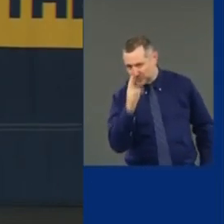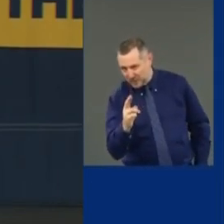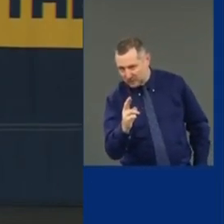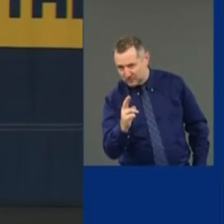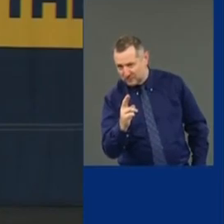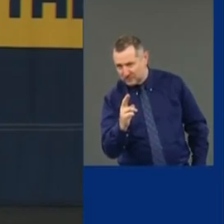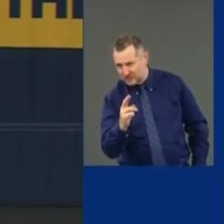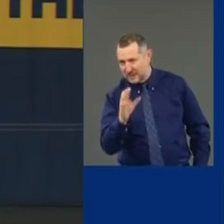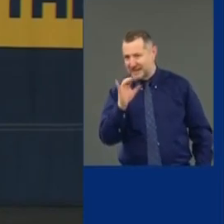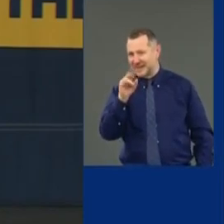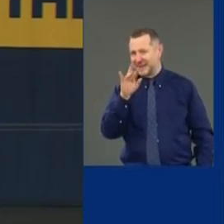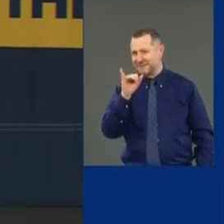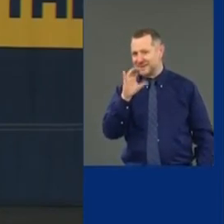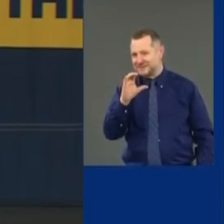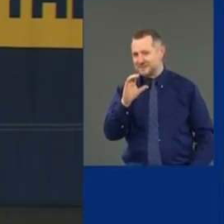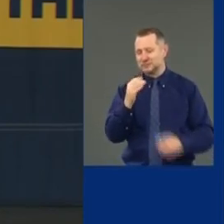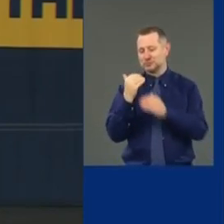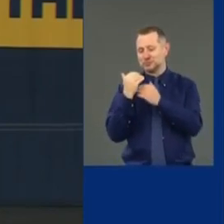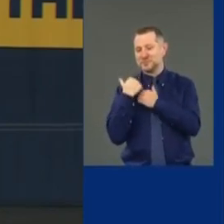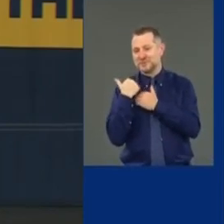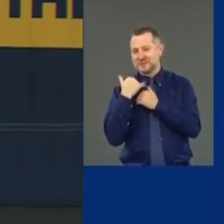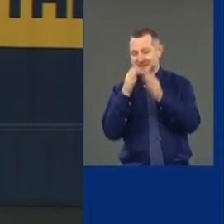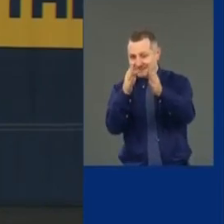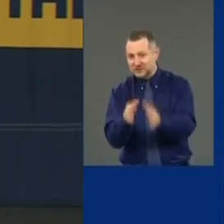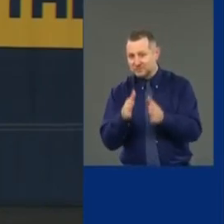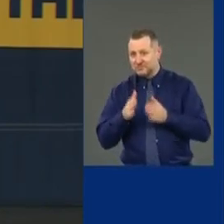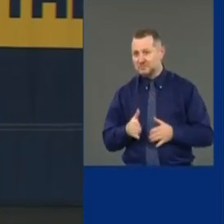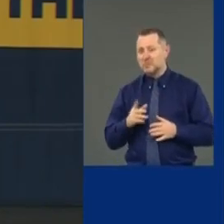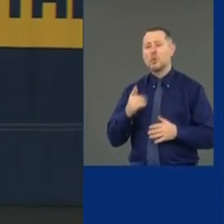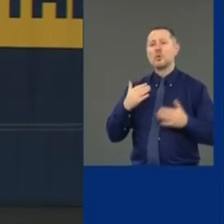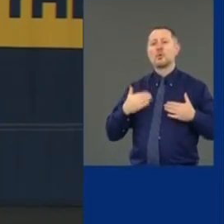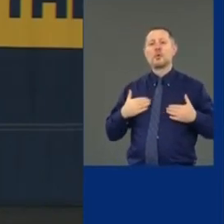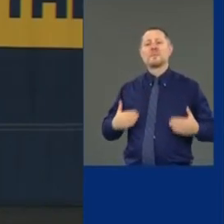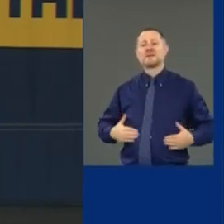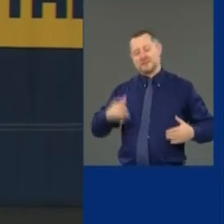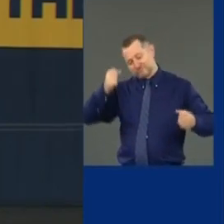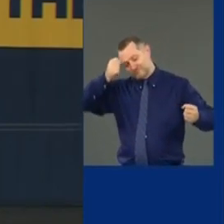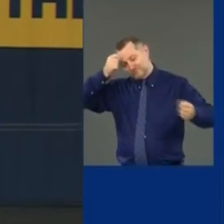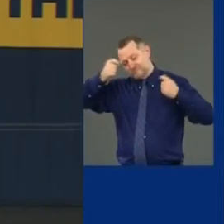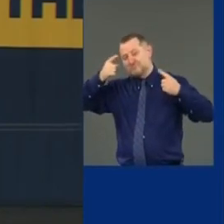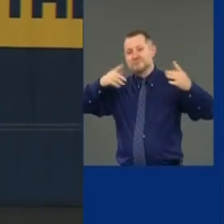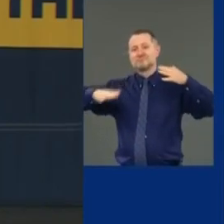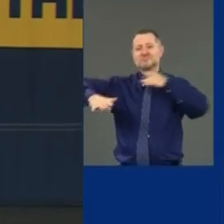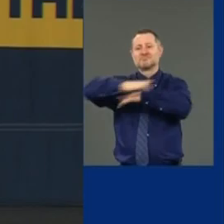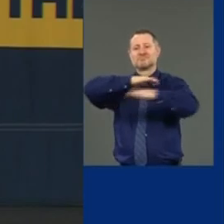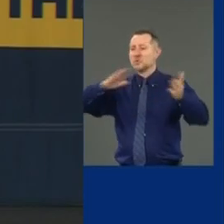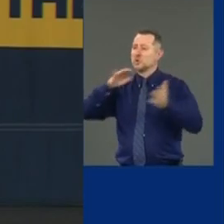it's humanity, it is New York. You know,